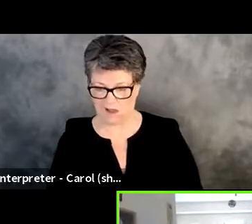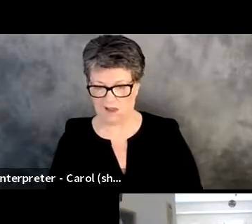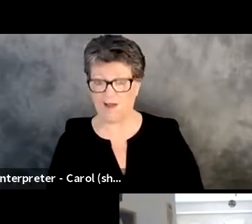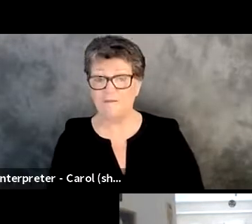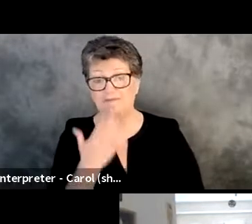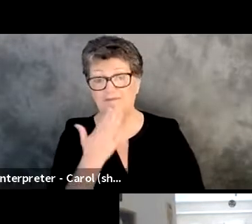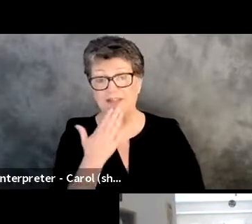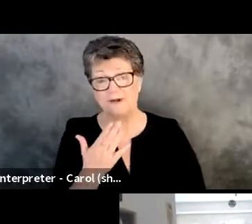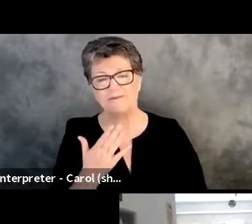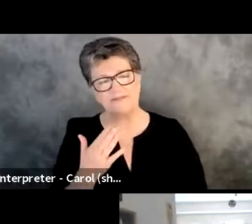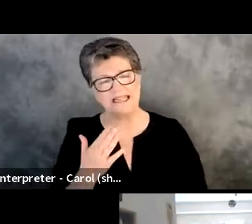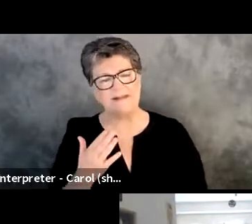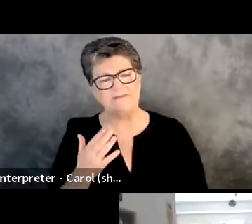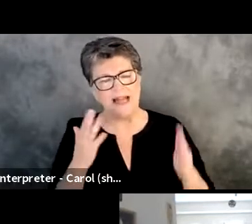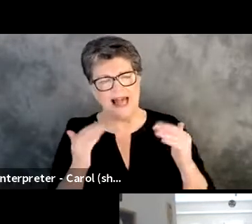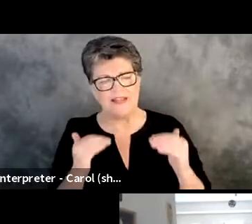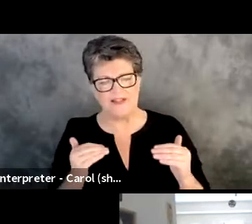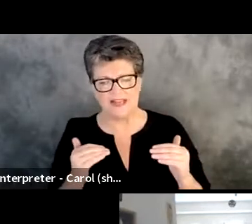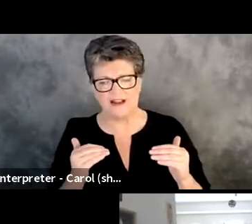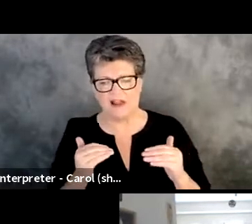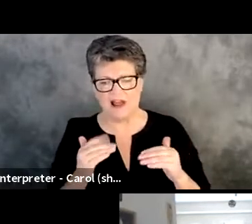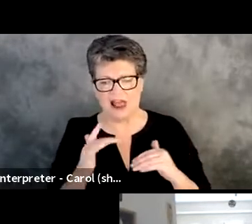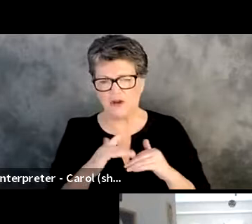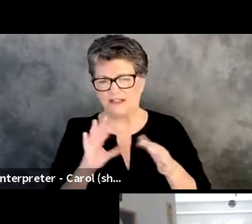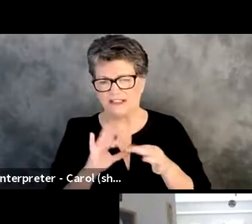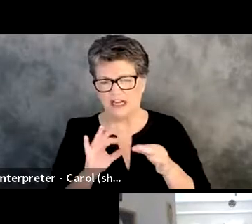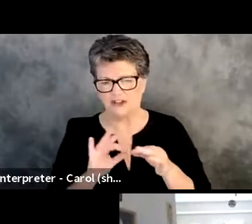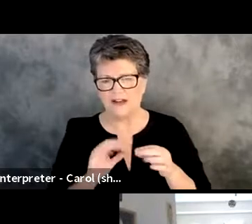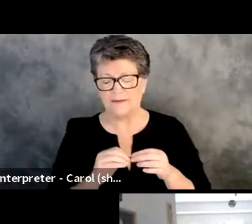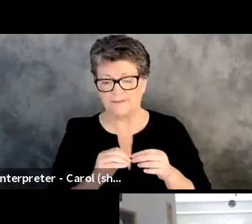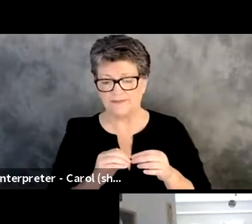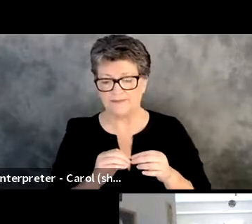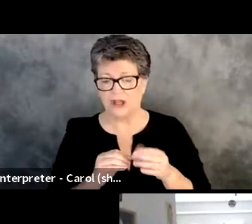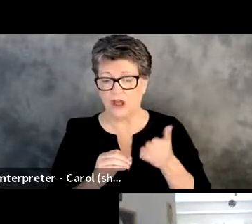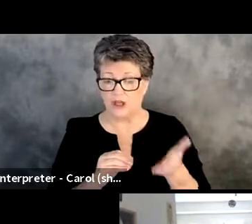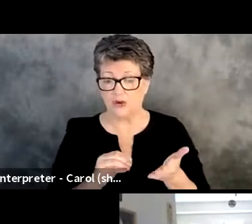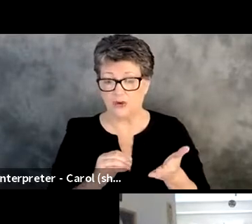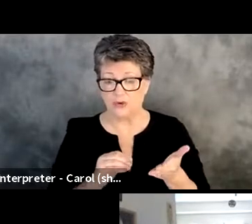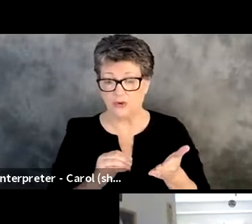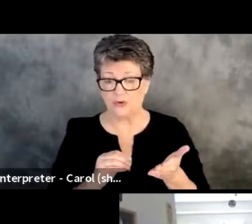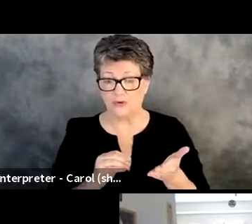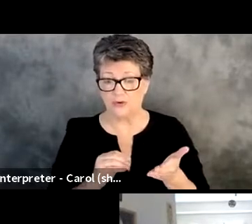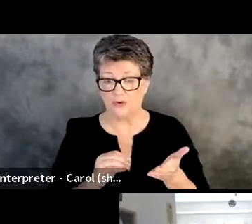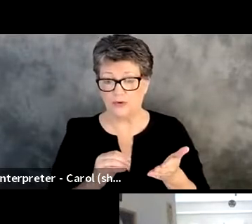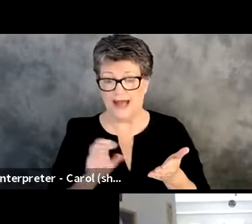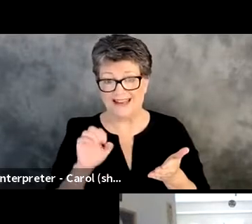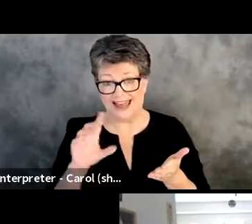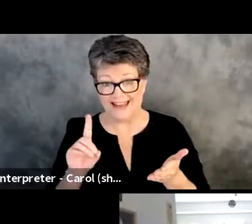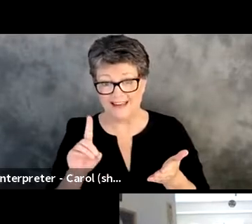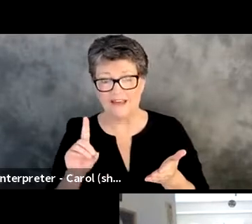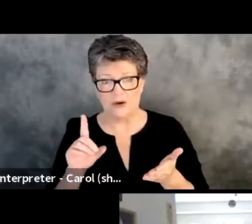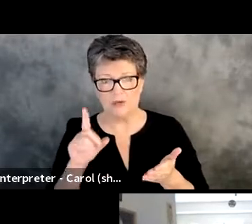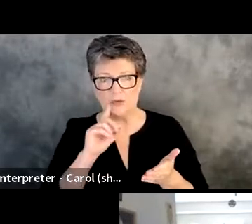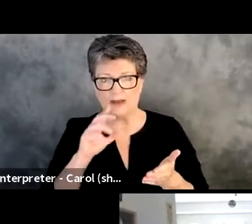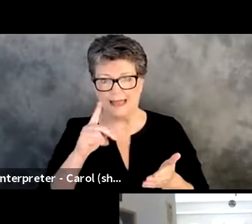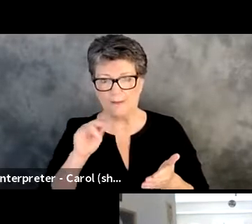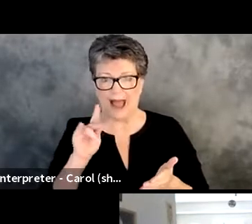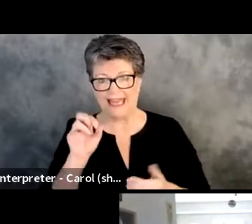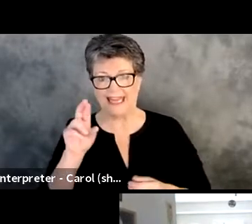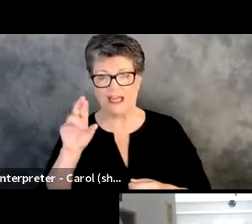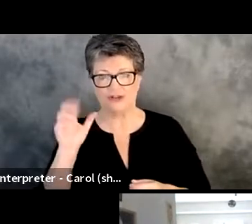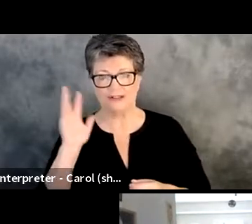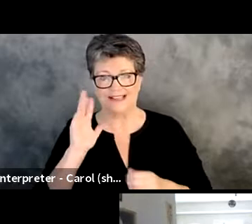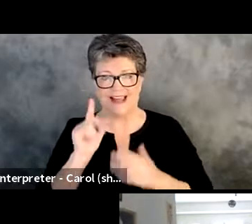Thank you. And then another thing I want to touch on was that you and Ed were pretty much the pioneers that kind of helped initiate